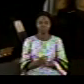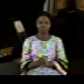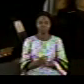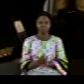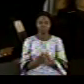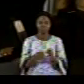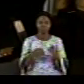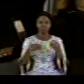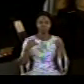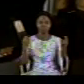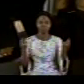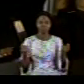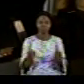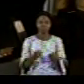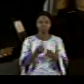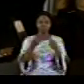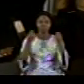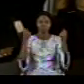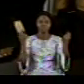Alleluia.